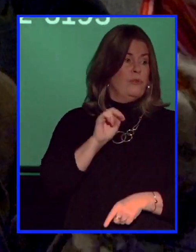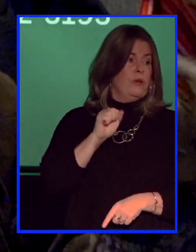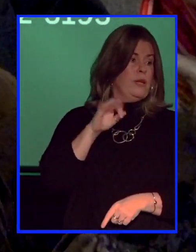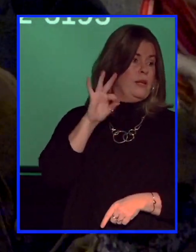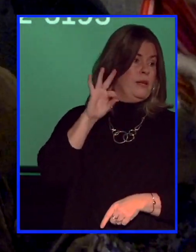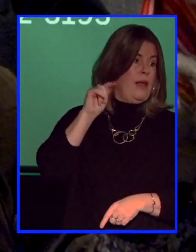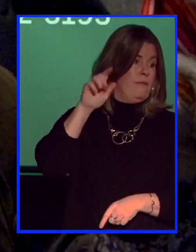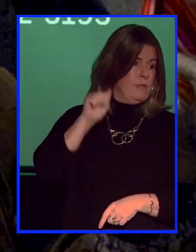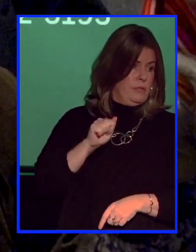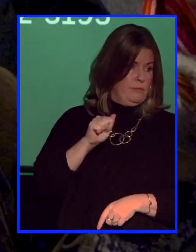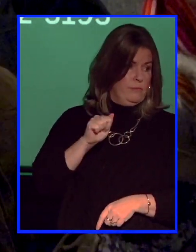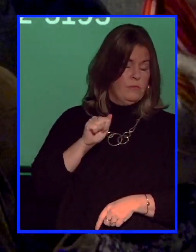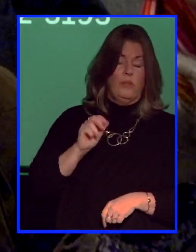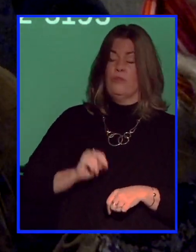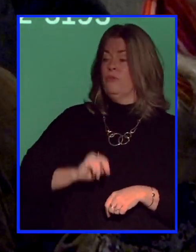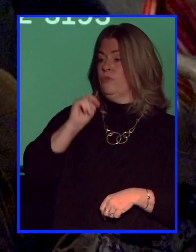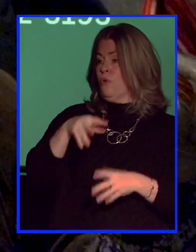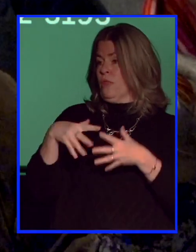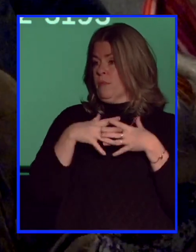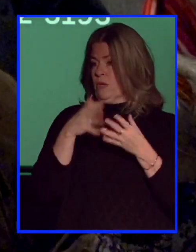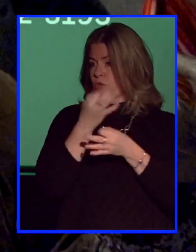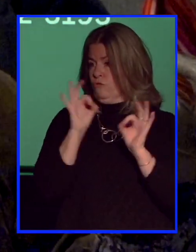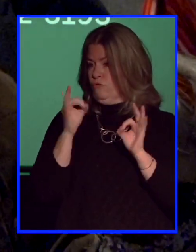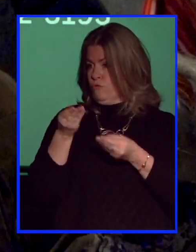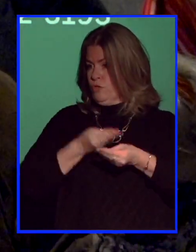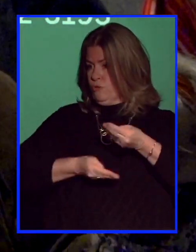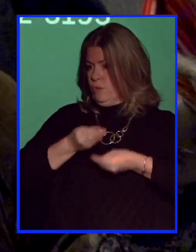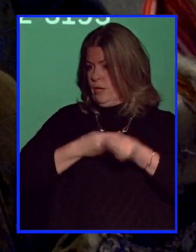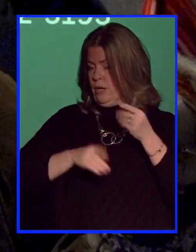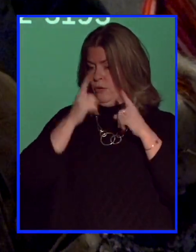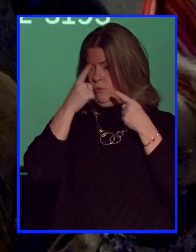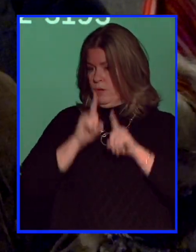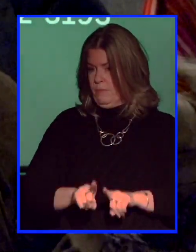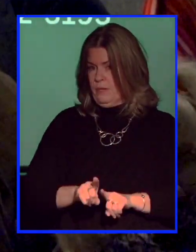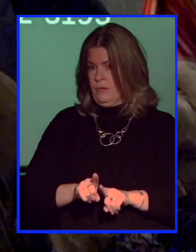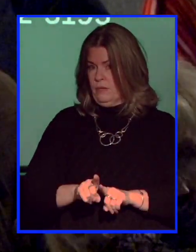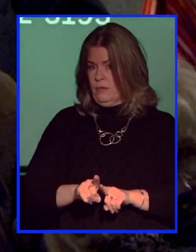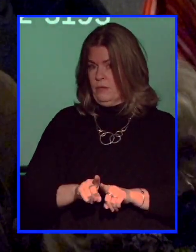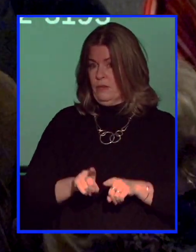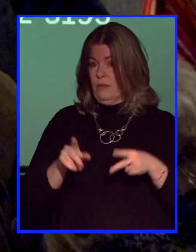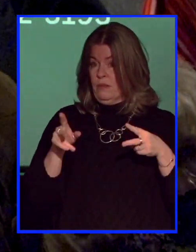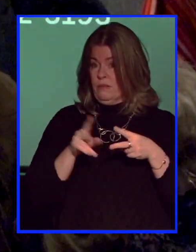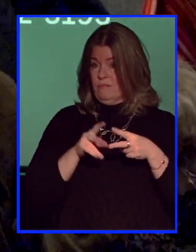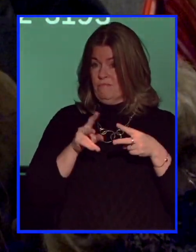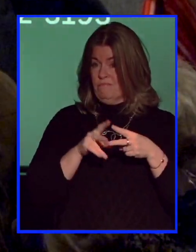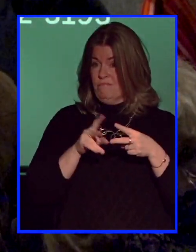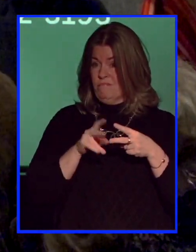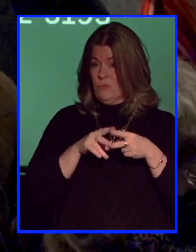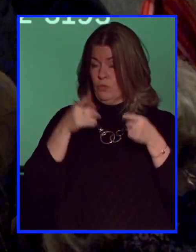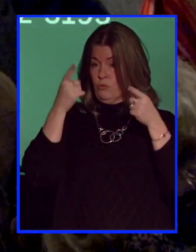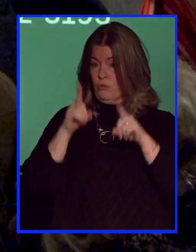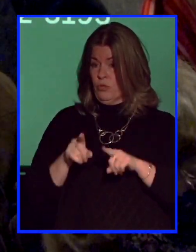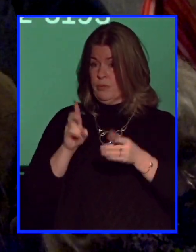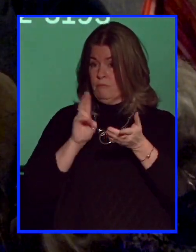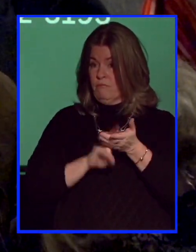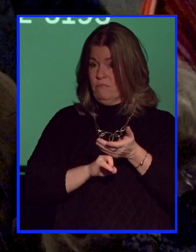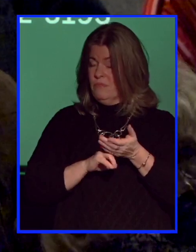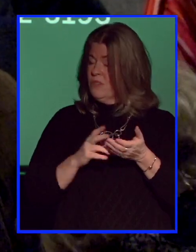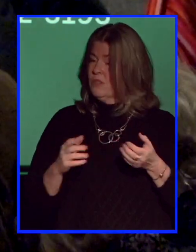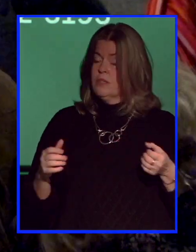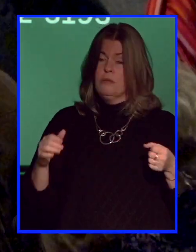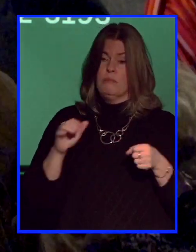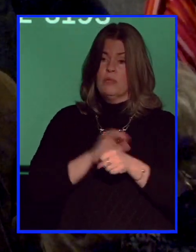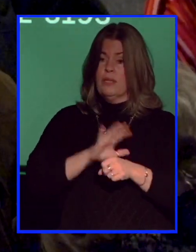Trade Agreement. And those agreements, in my view, totally